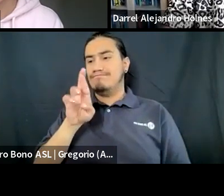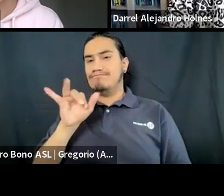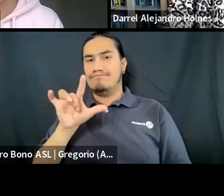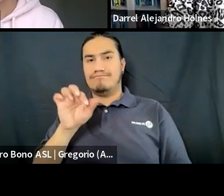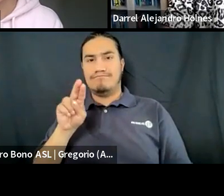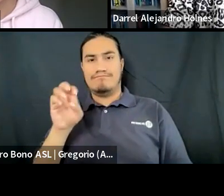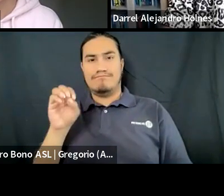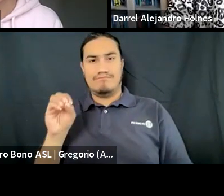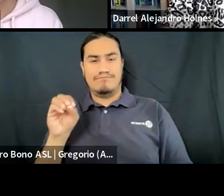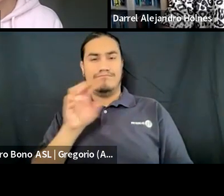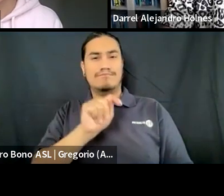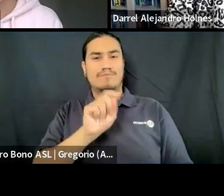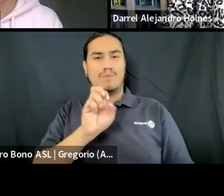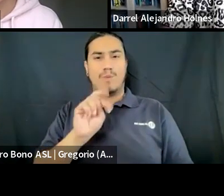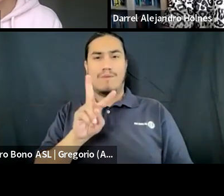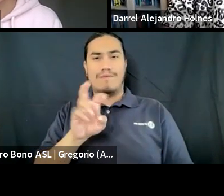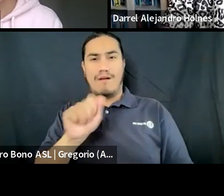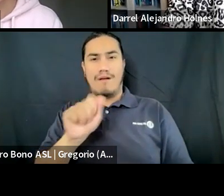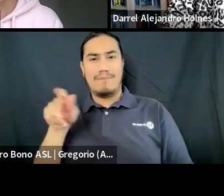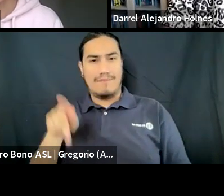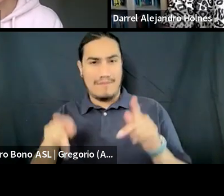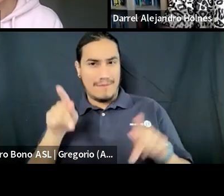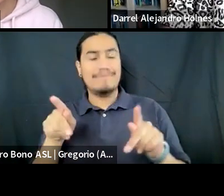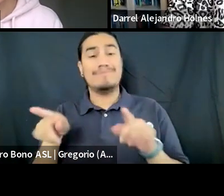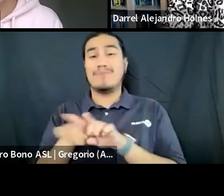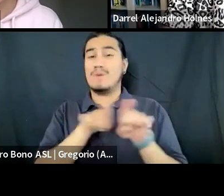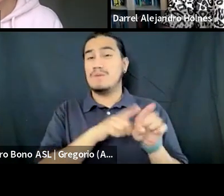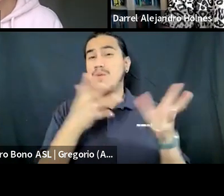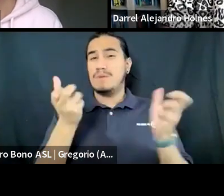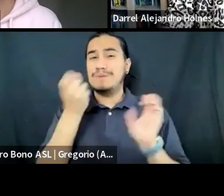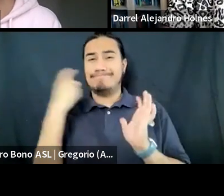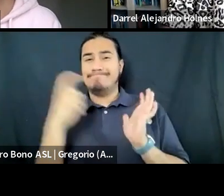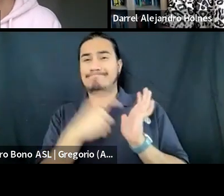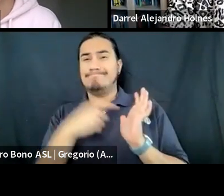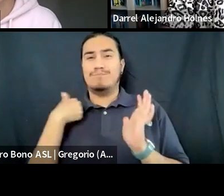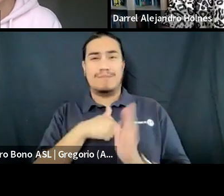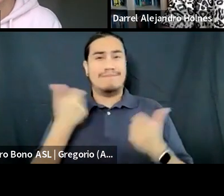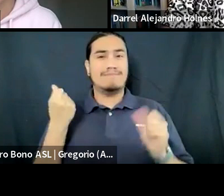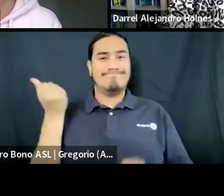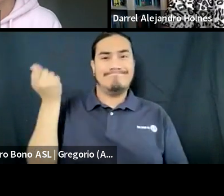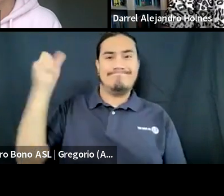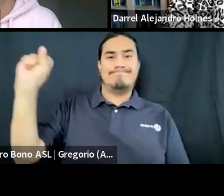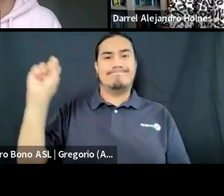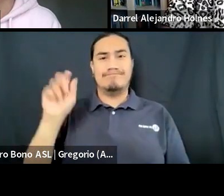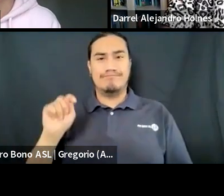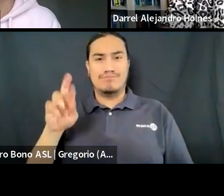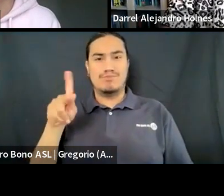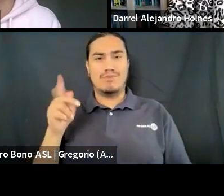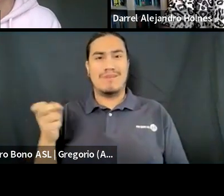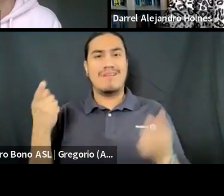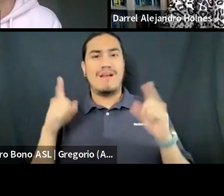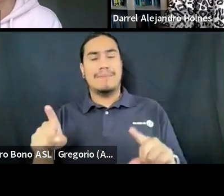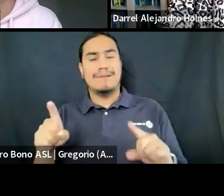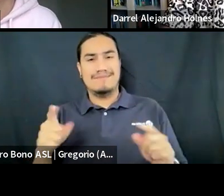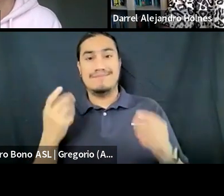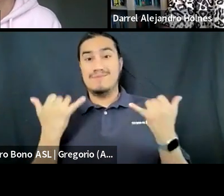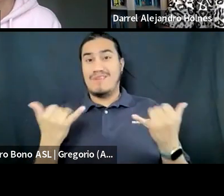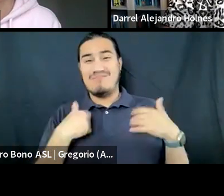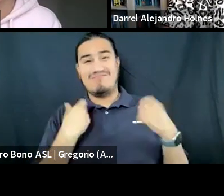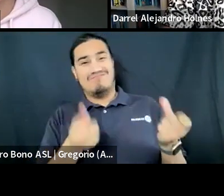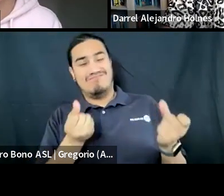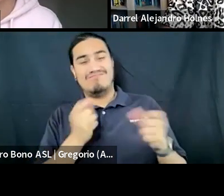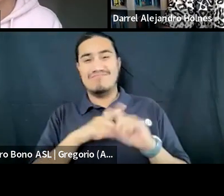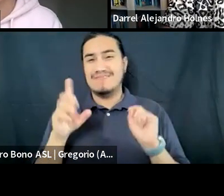peoples. I also want to acknowledge that we have a strike going on, and it still has been going on. And today I was driving by a couple of different